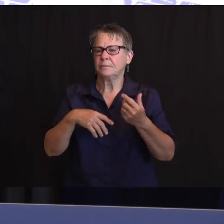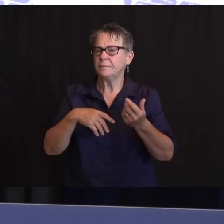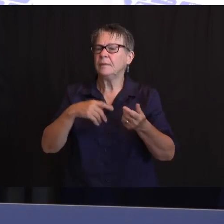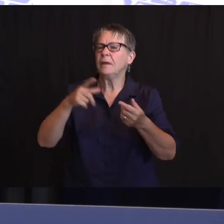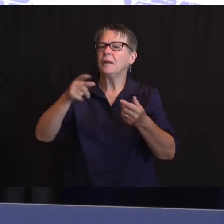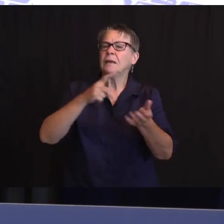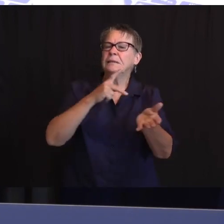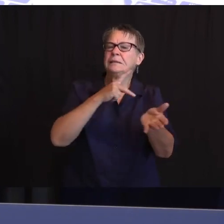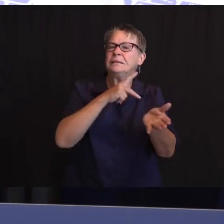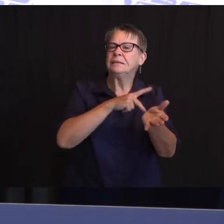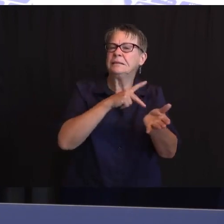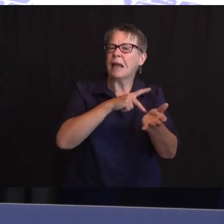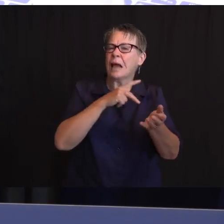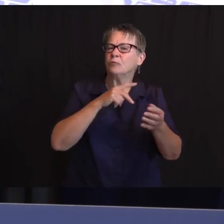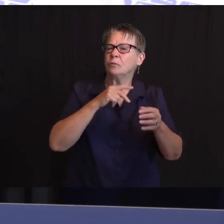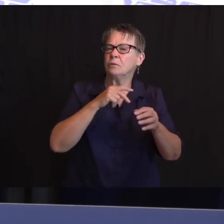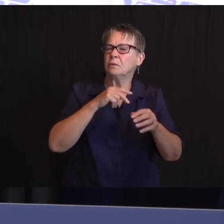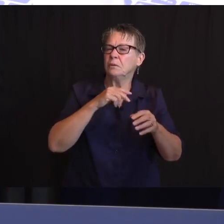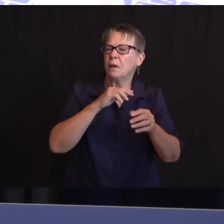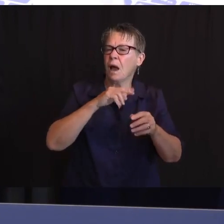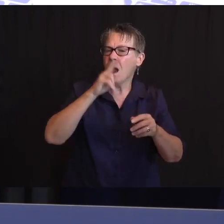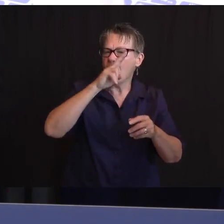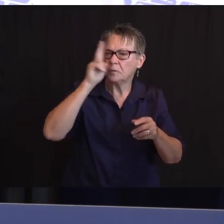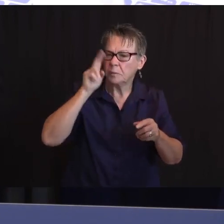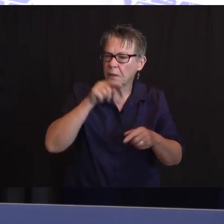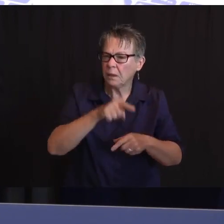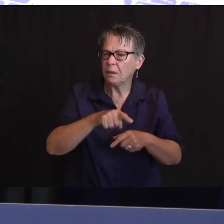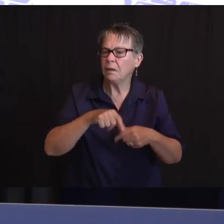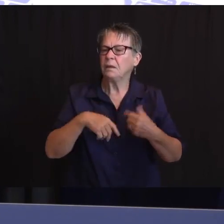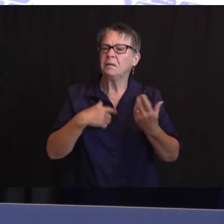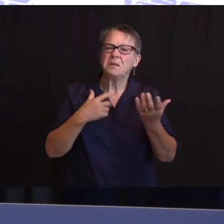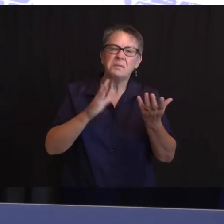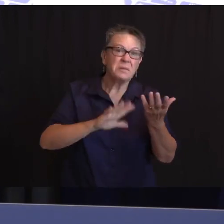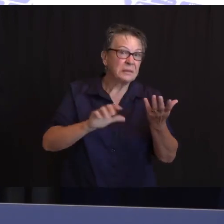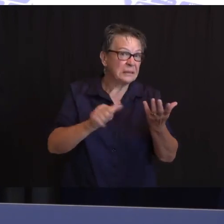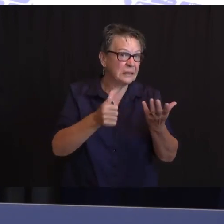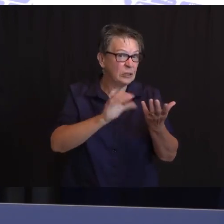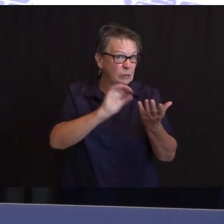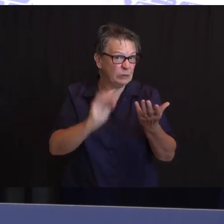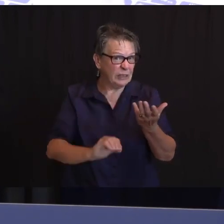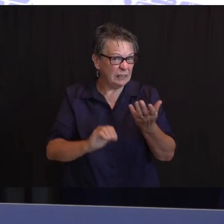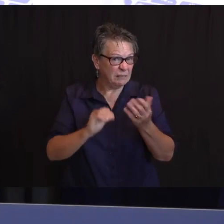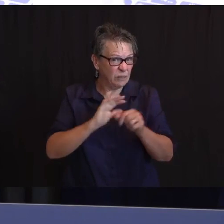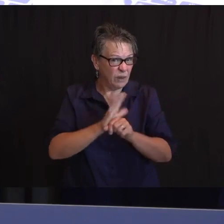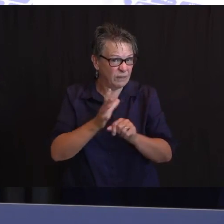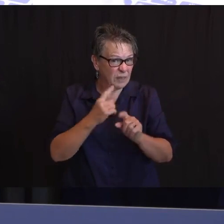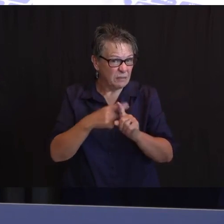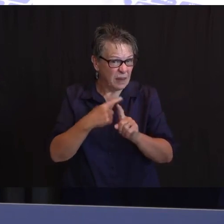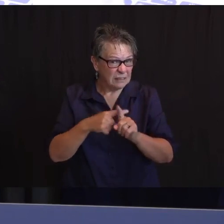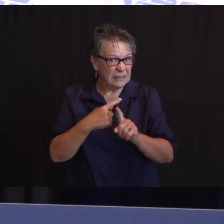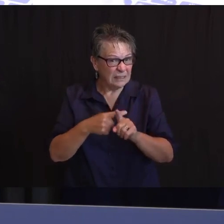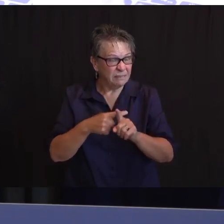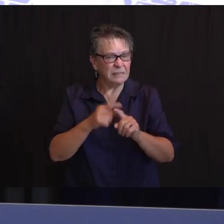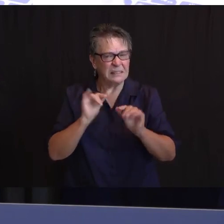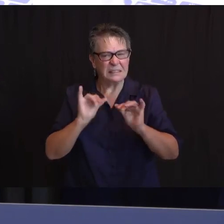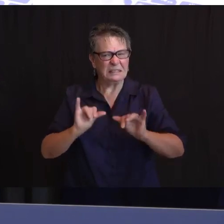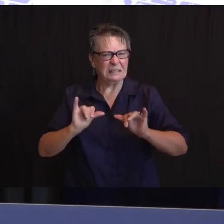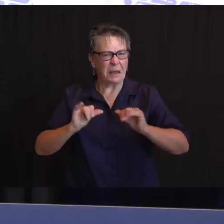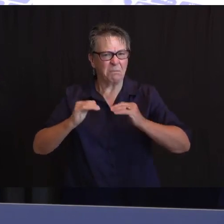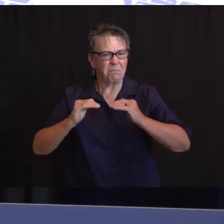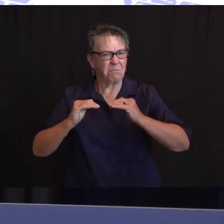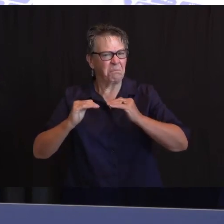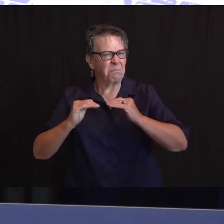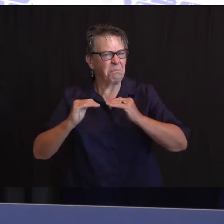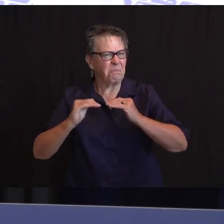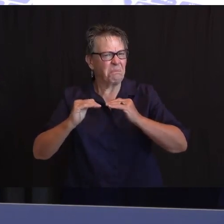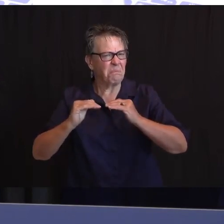in the patients. The veterans' homes have run a total of 21,000 tests, returning a